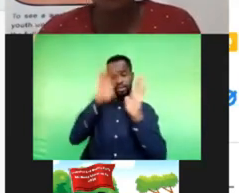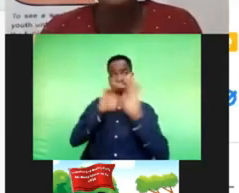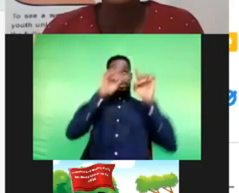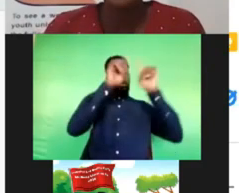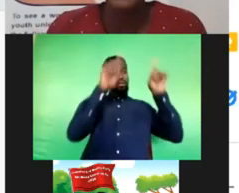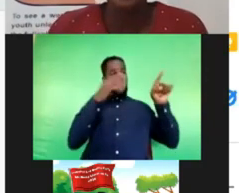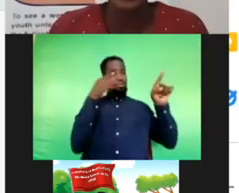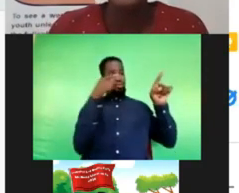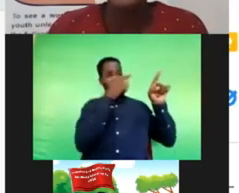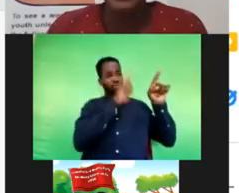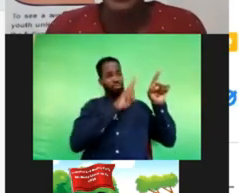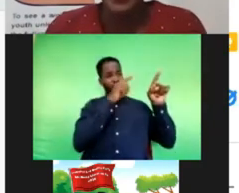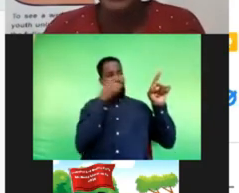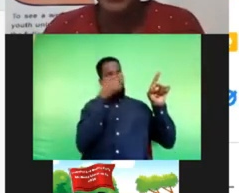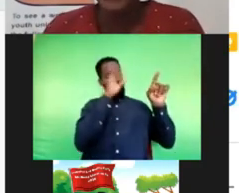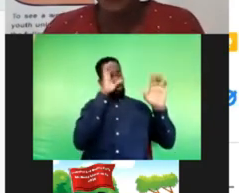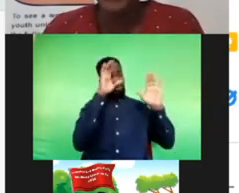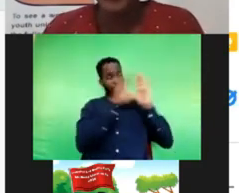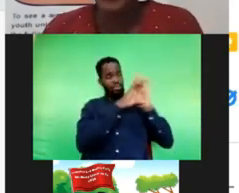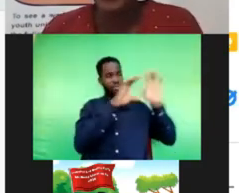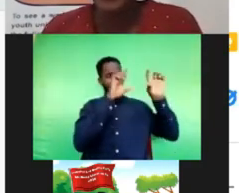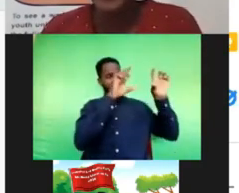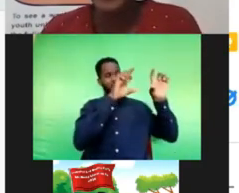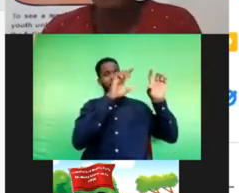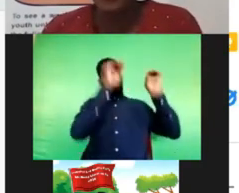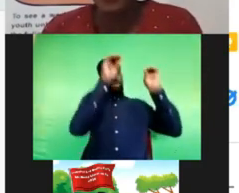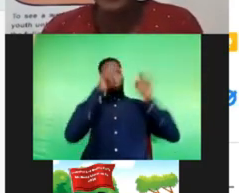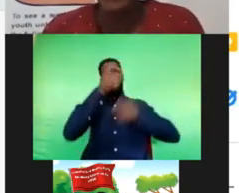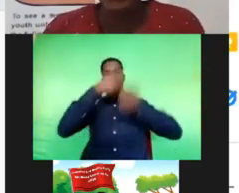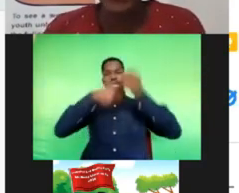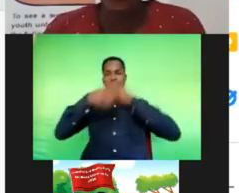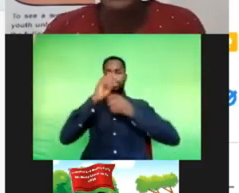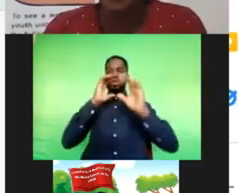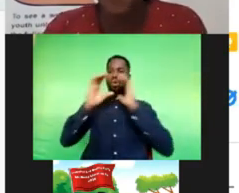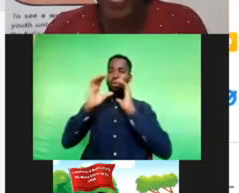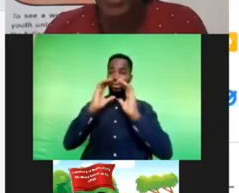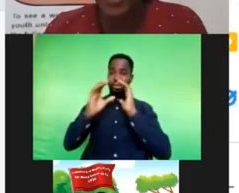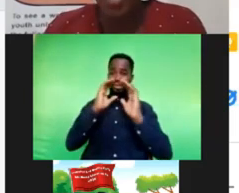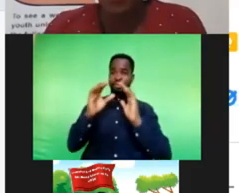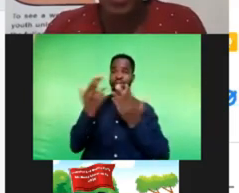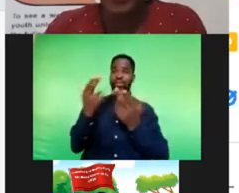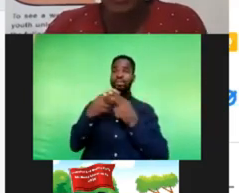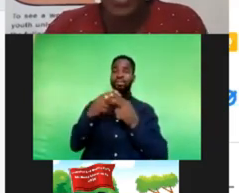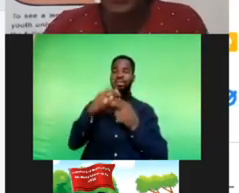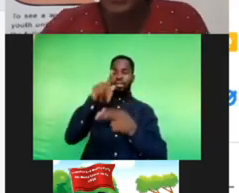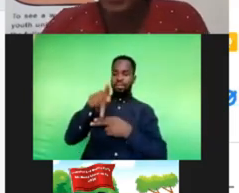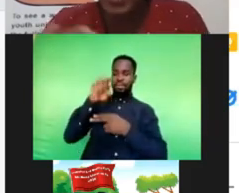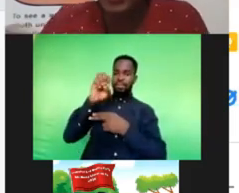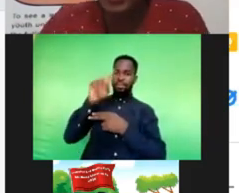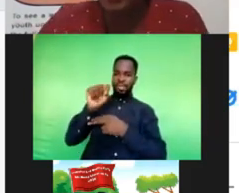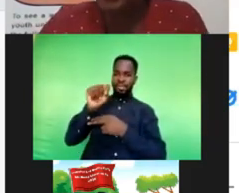We call it a pictures exchange communication system. In short, we call it PECS, where a